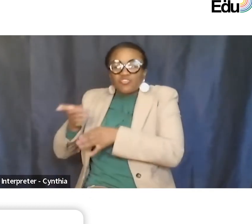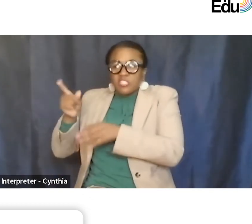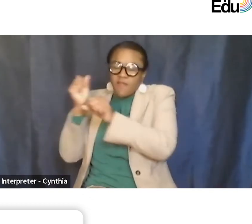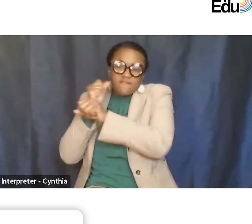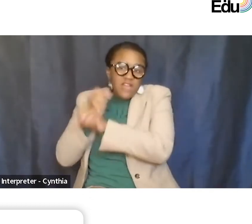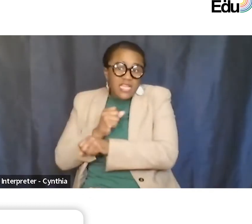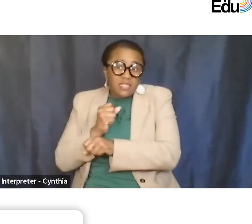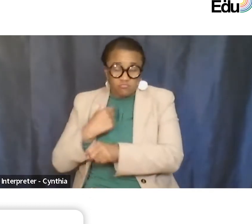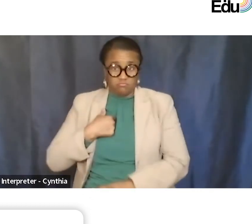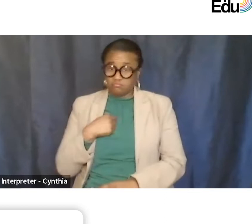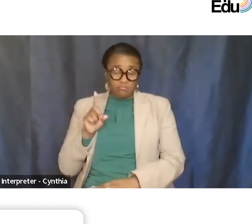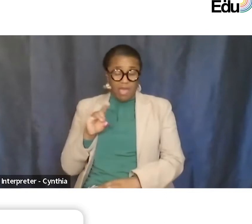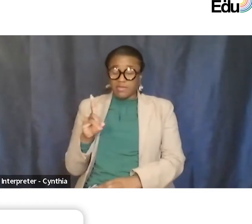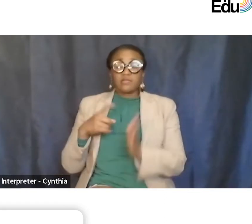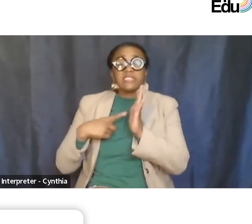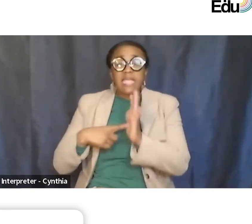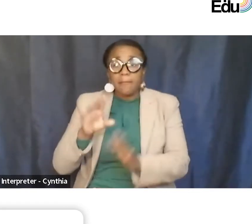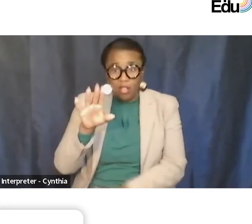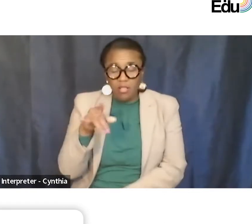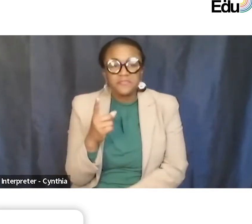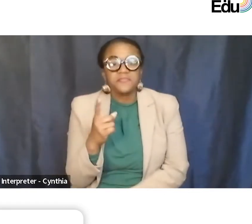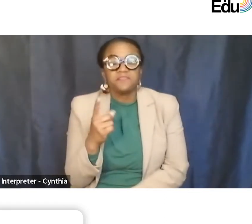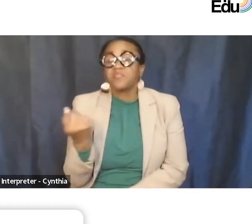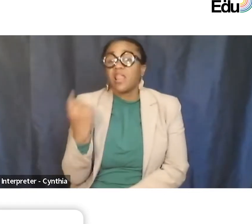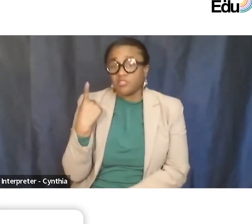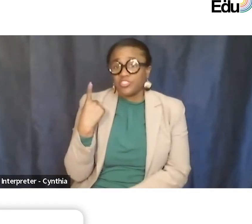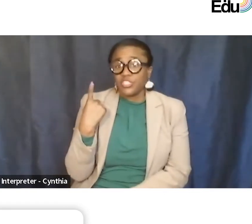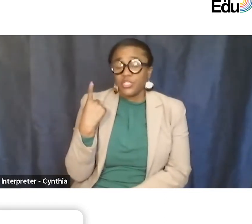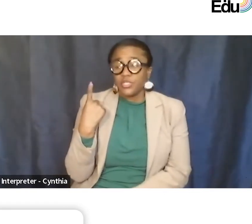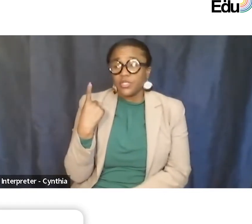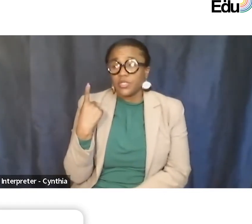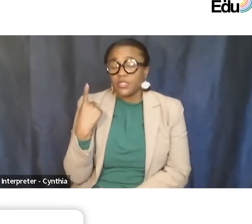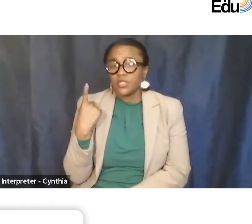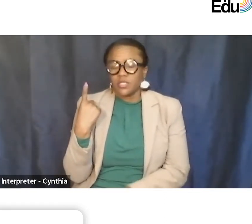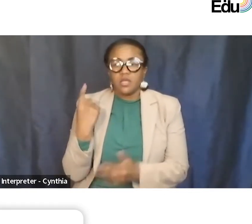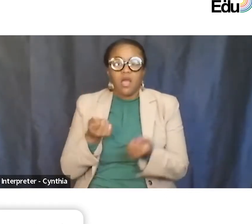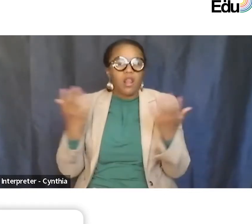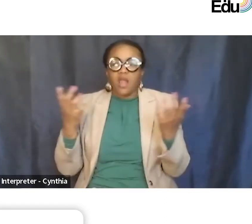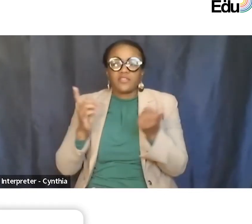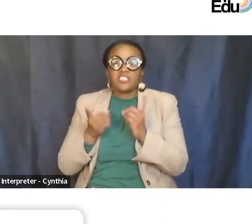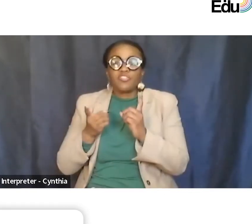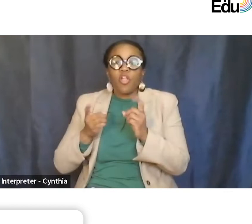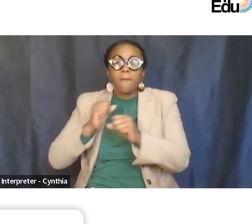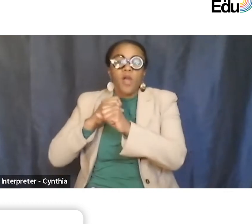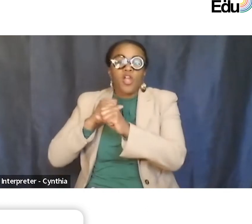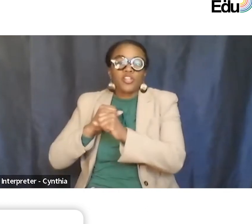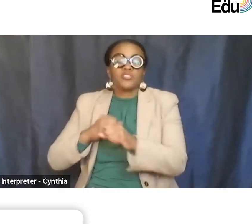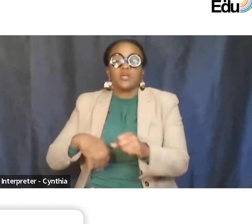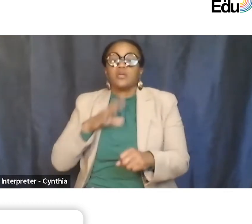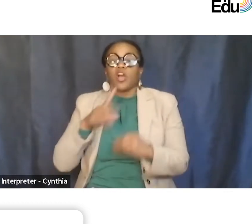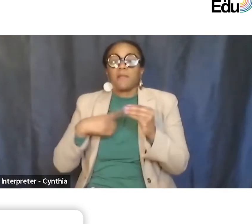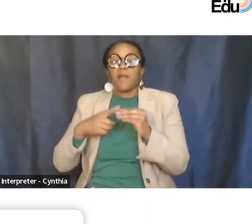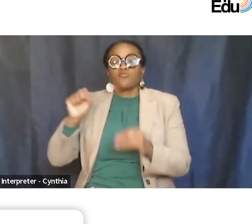people. I did this. I'll give an example of this. Last year, there were a lot of digital marketers talking about social